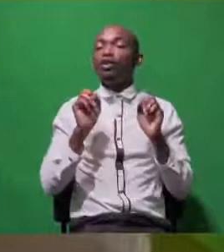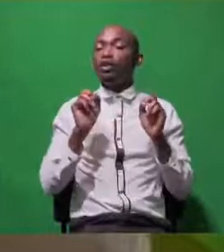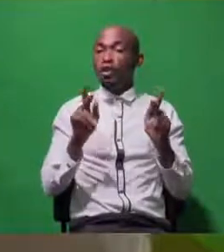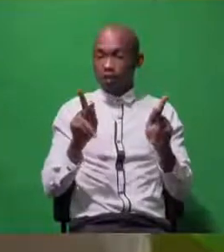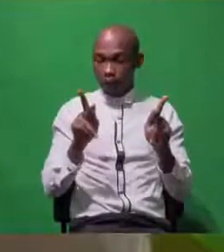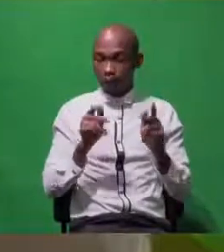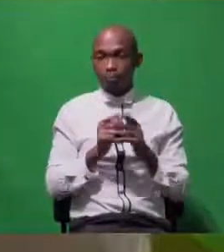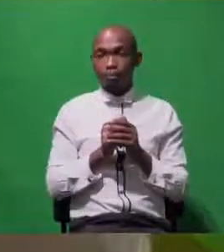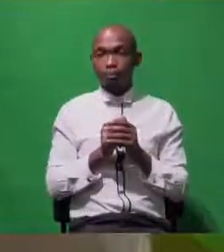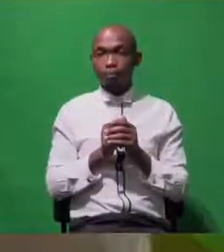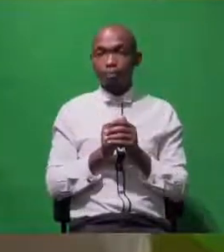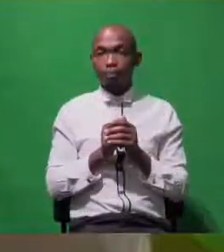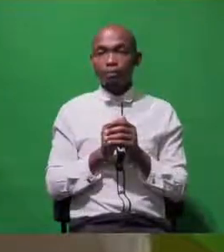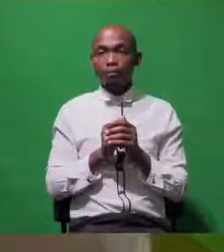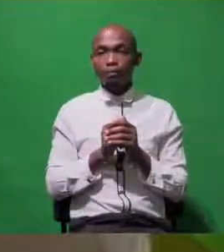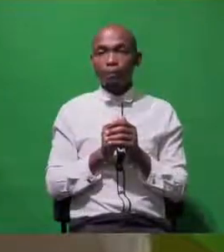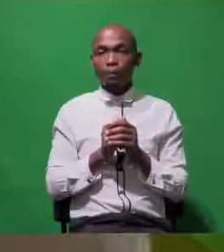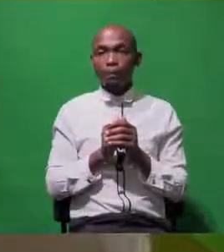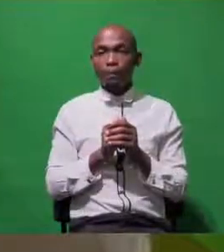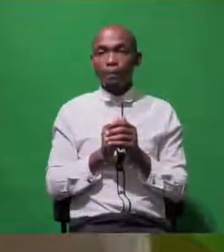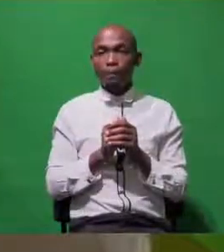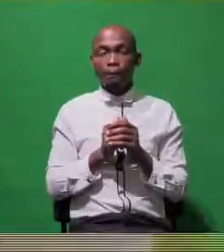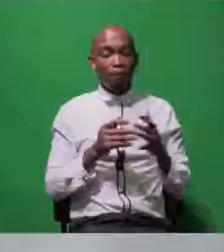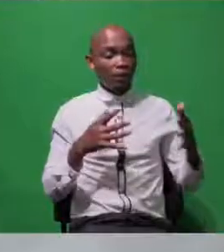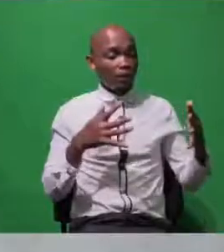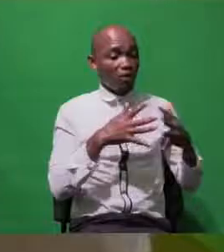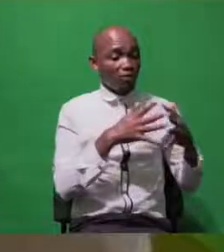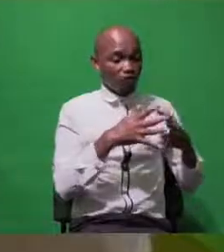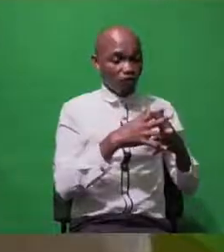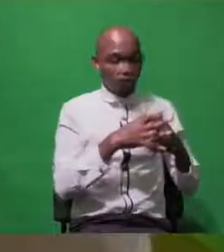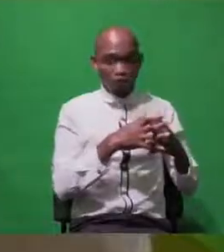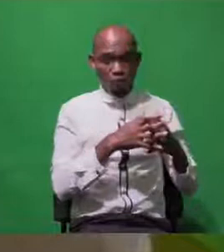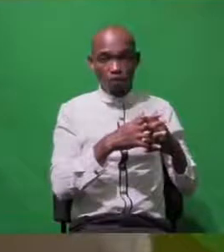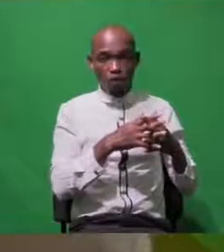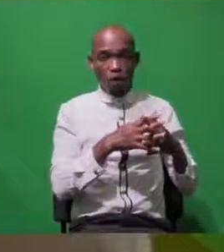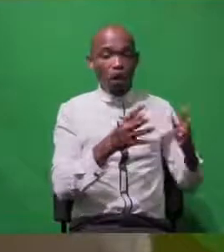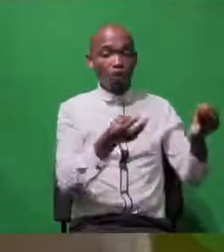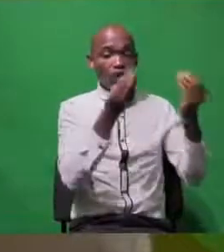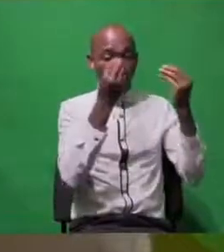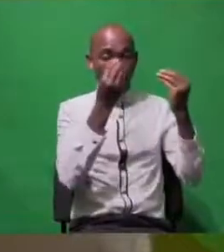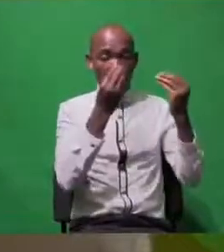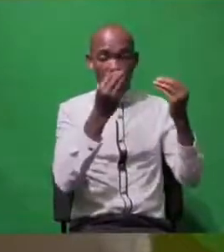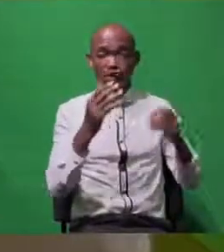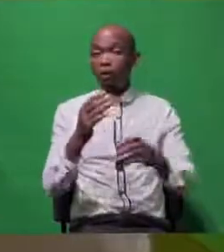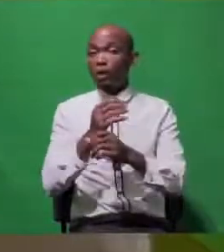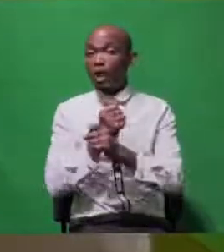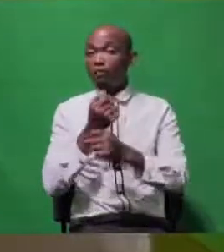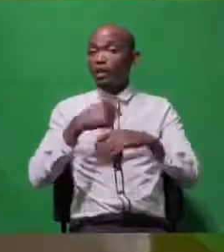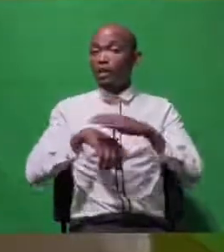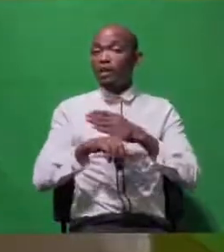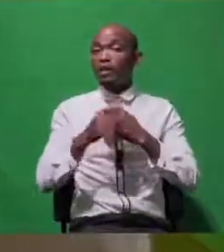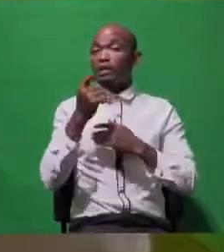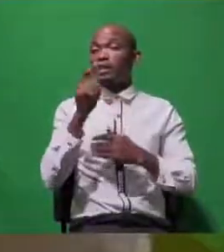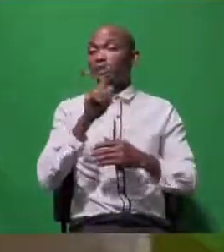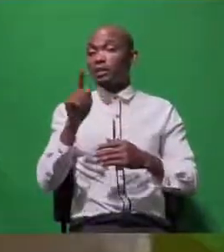So, the form of education we have currently in Tanzania and almost all